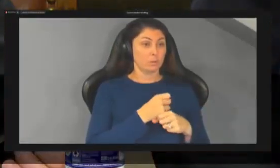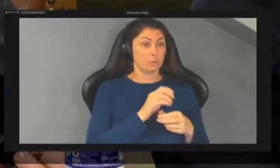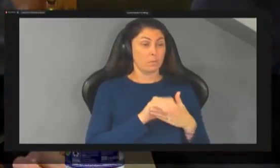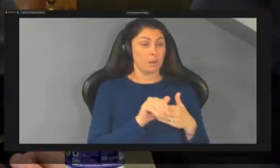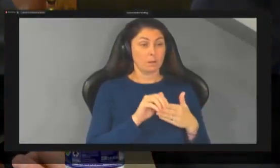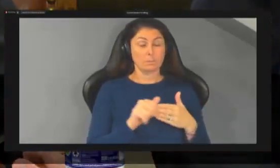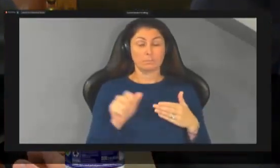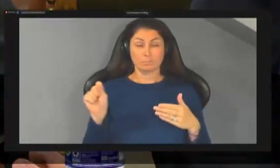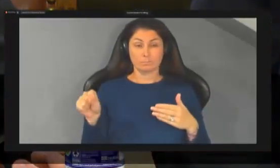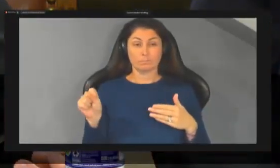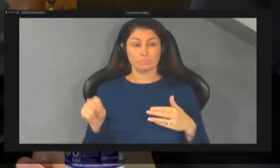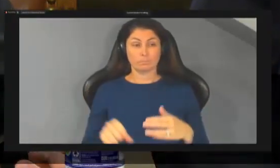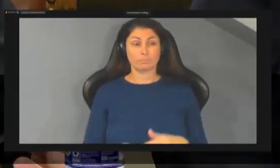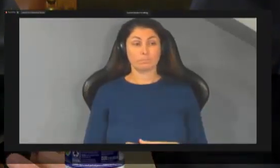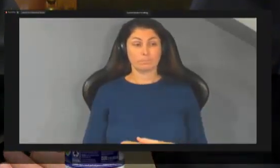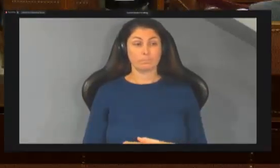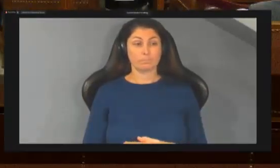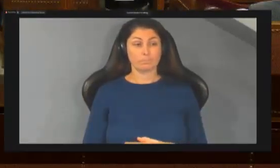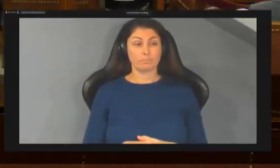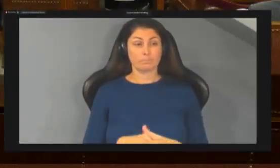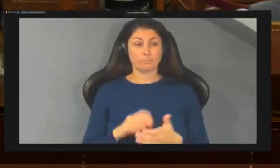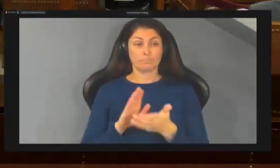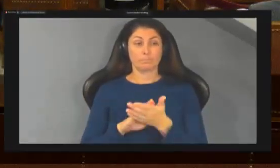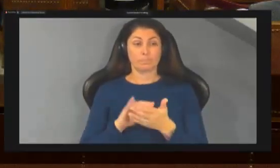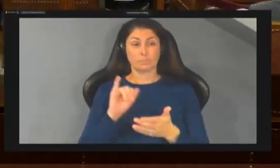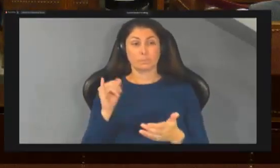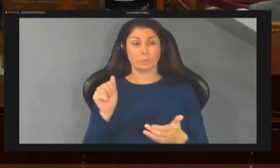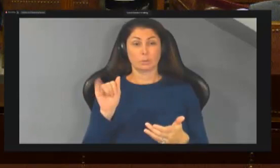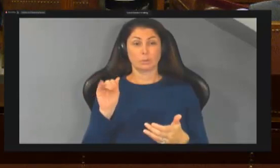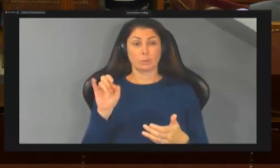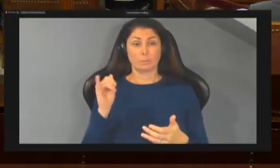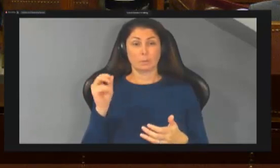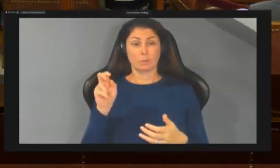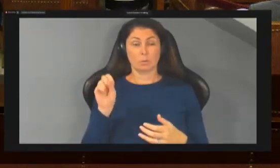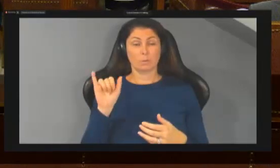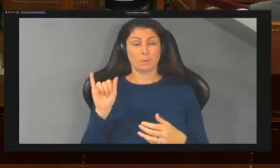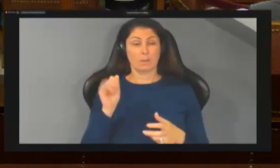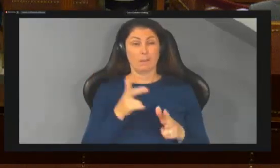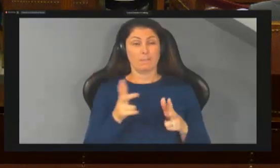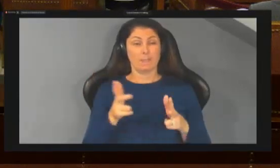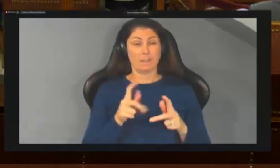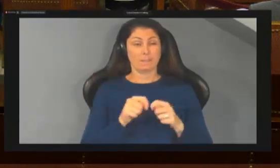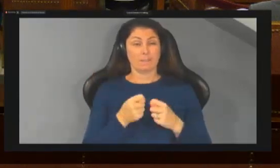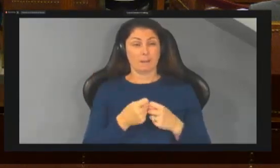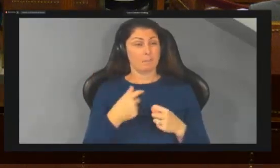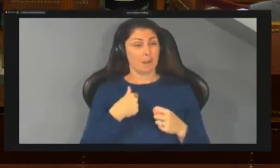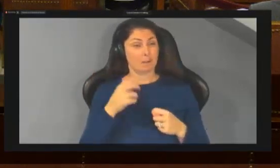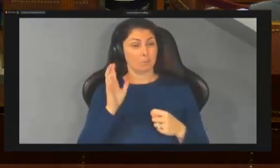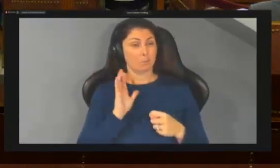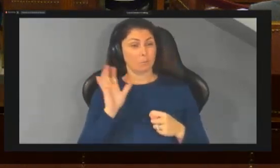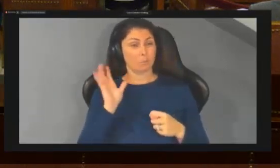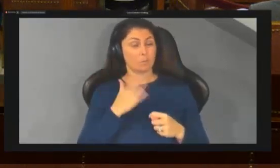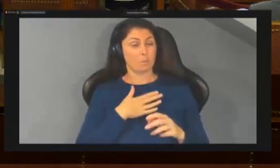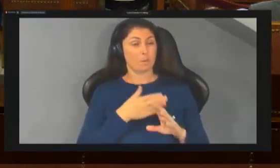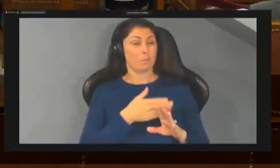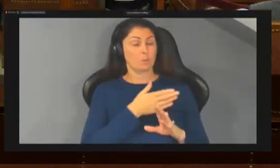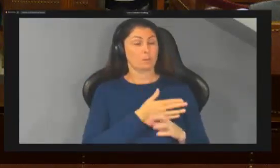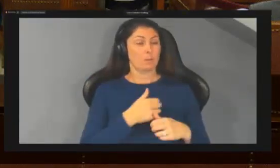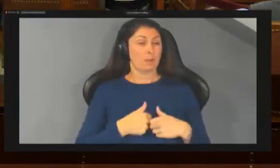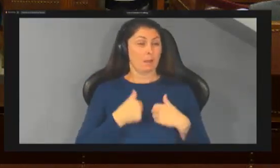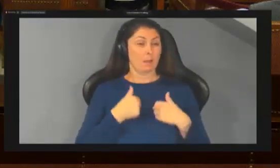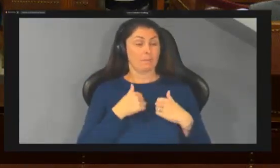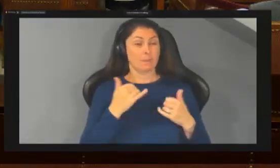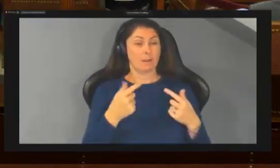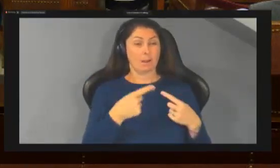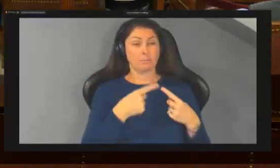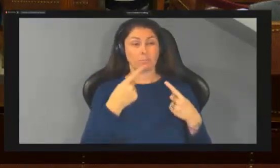ELA. Yeah, shout out to Jamie Jones and the fleet team. She manages that process at this point. I used to do that in my previous life, but gotcha. On the other side of the hall,